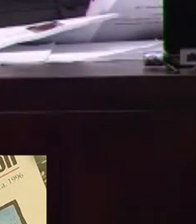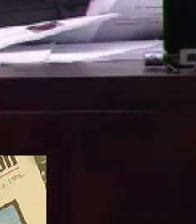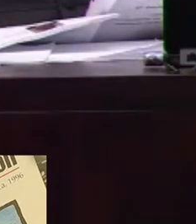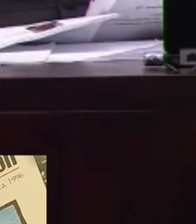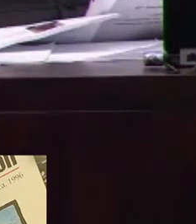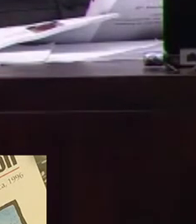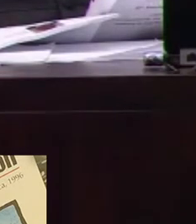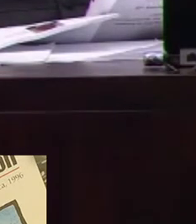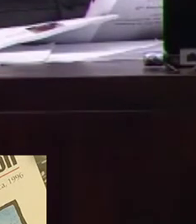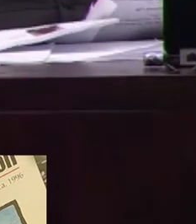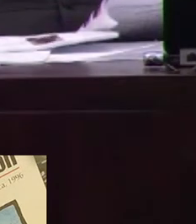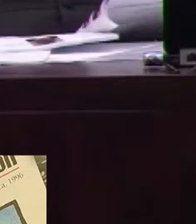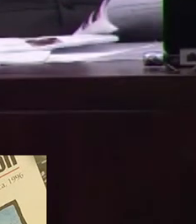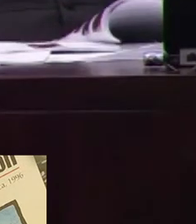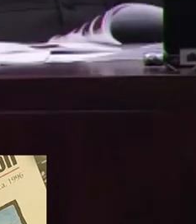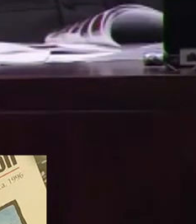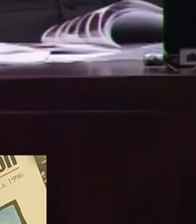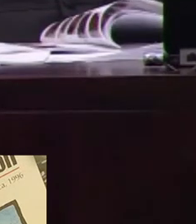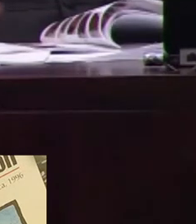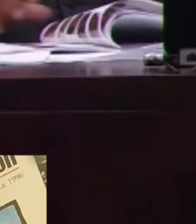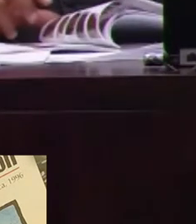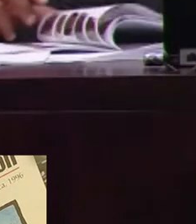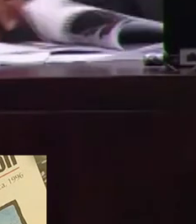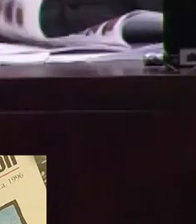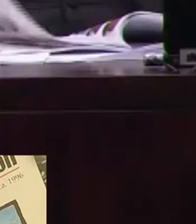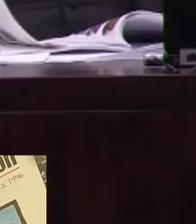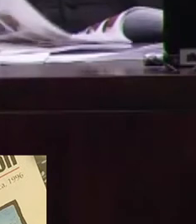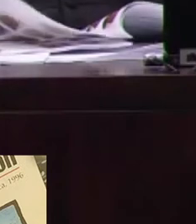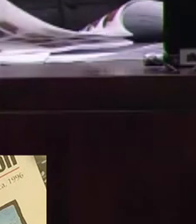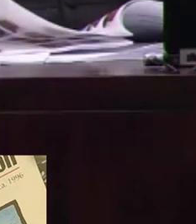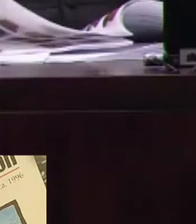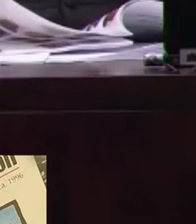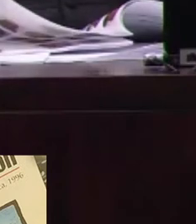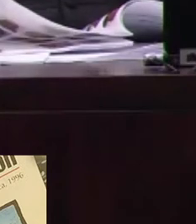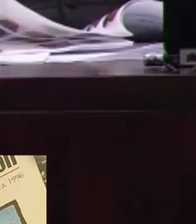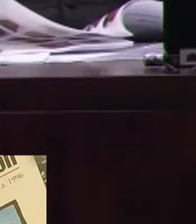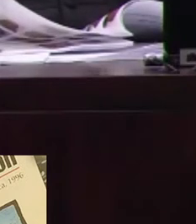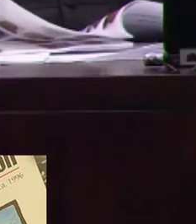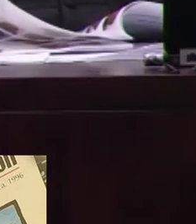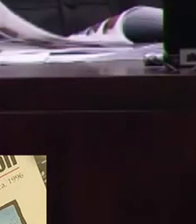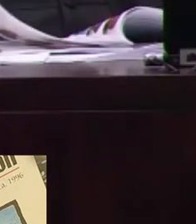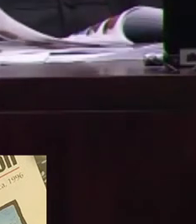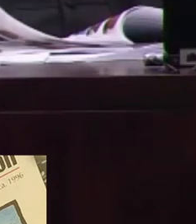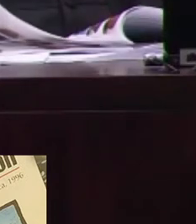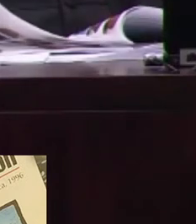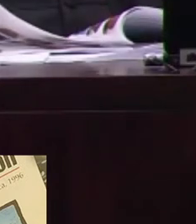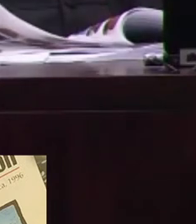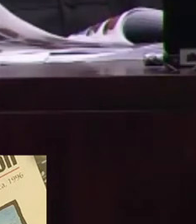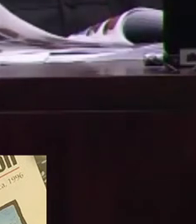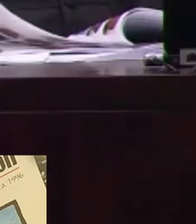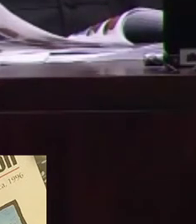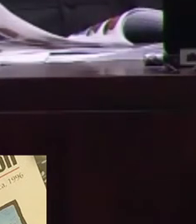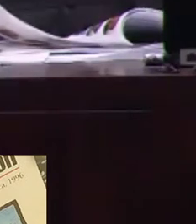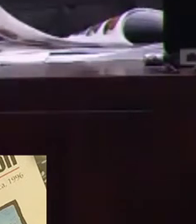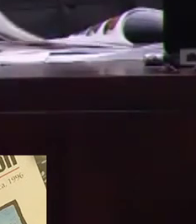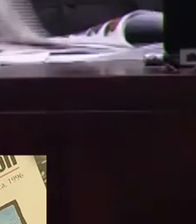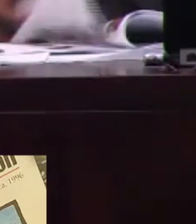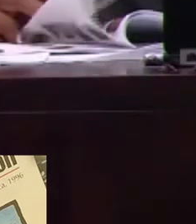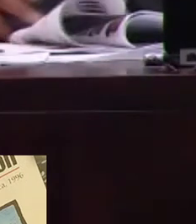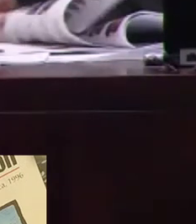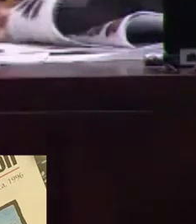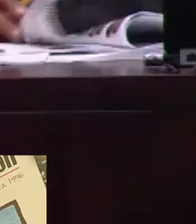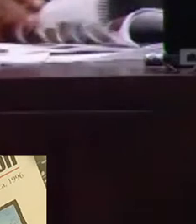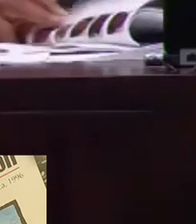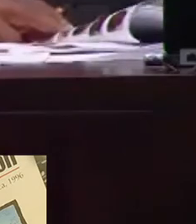with their fathers. This is an indication that as part of advancing the human rights of women, fathers have a role to play